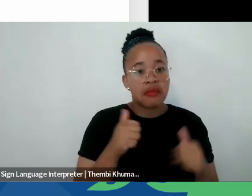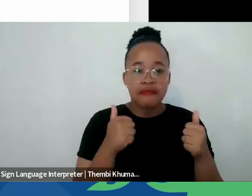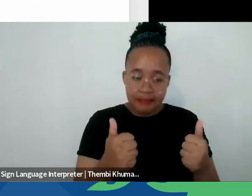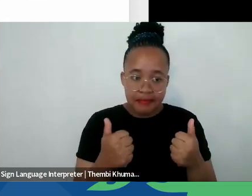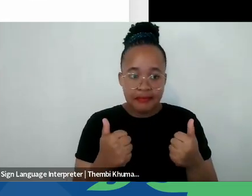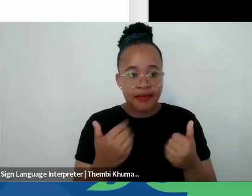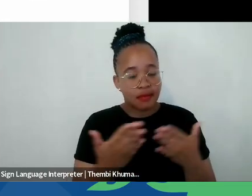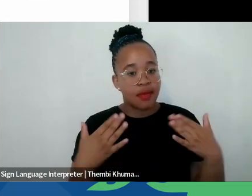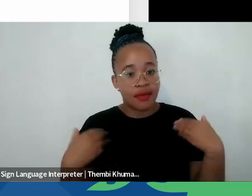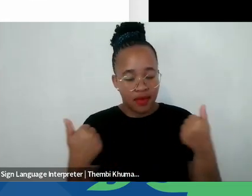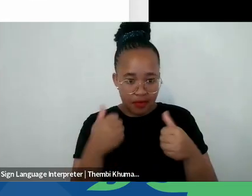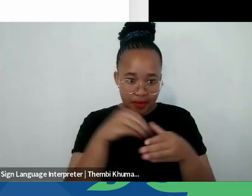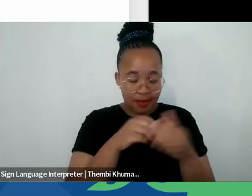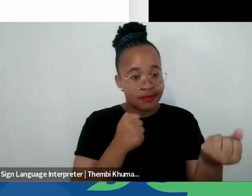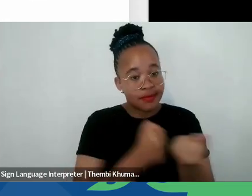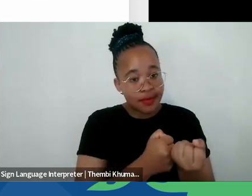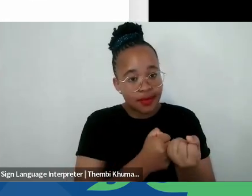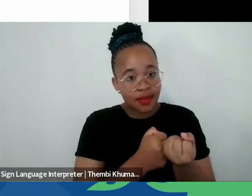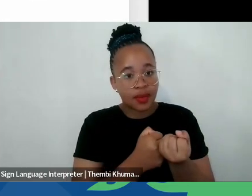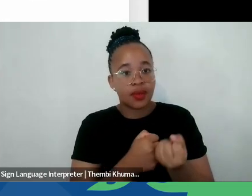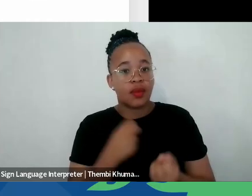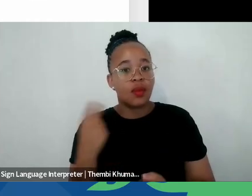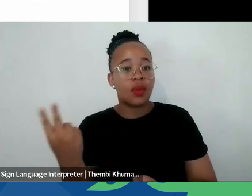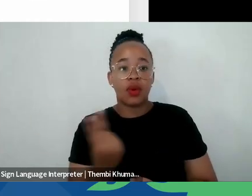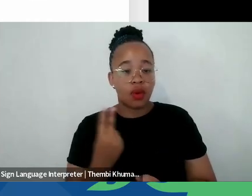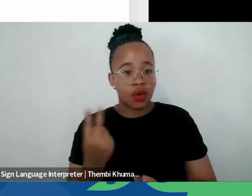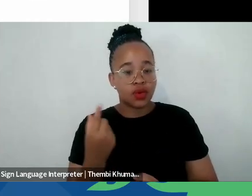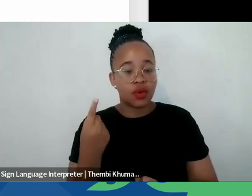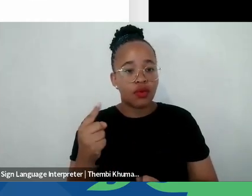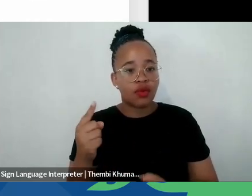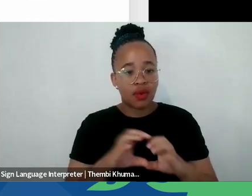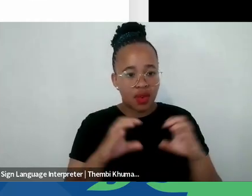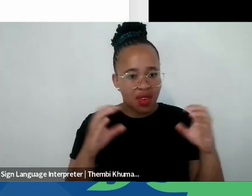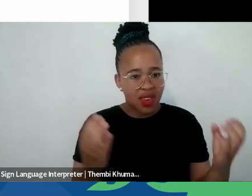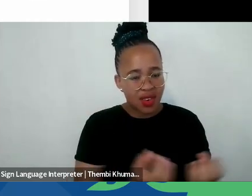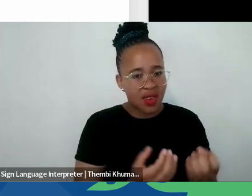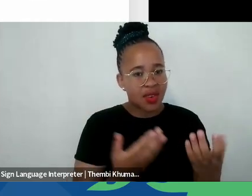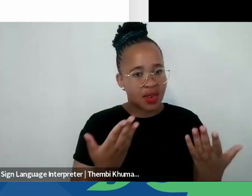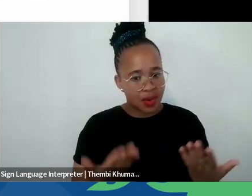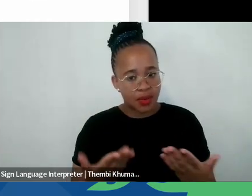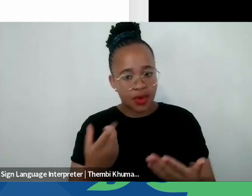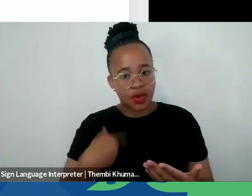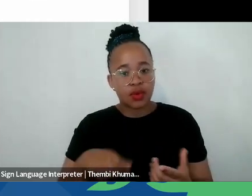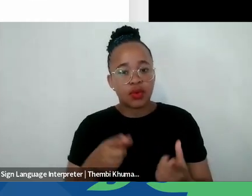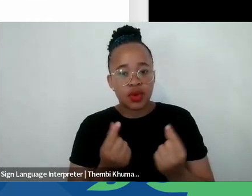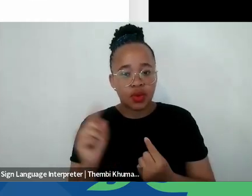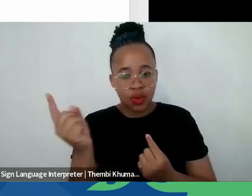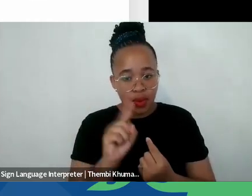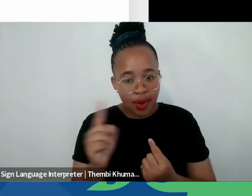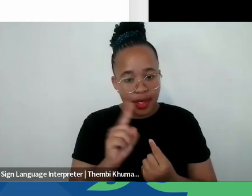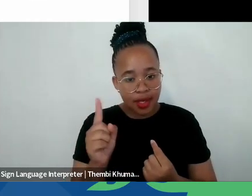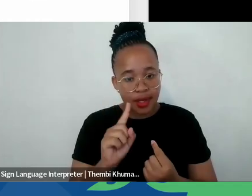health intervention. Then on a community level, we did sensitization and clinical